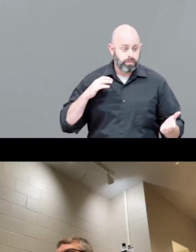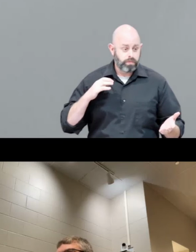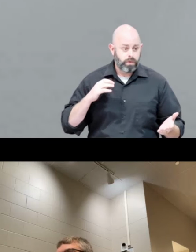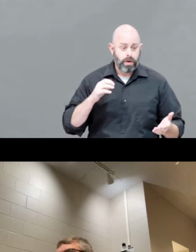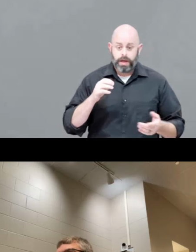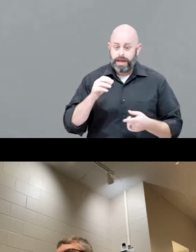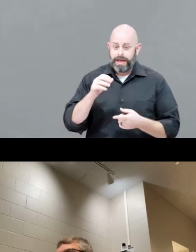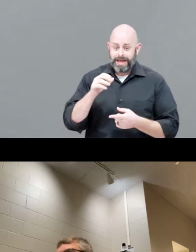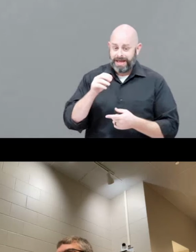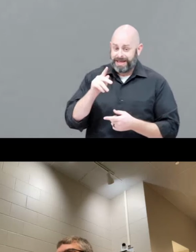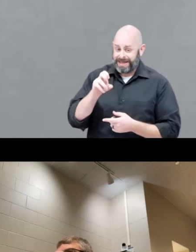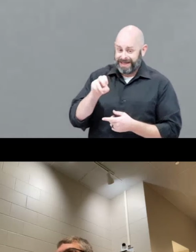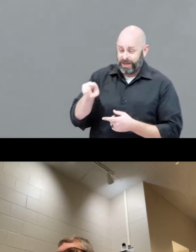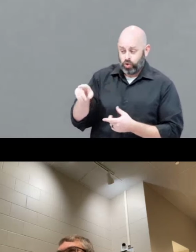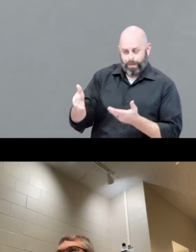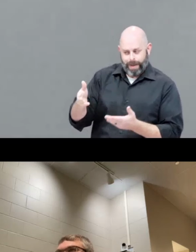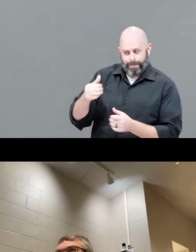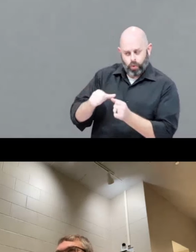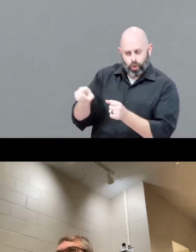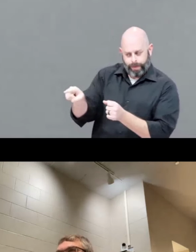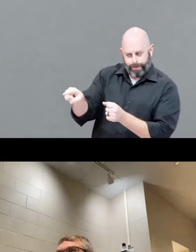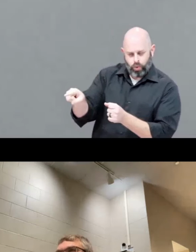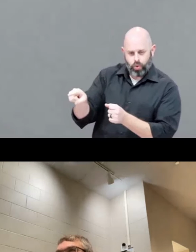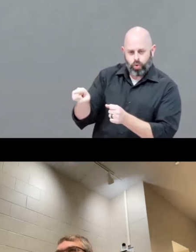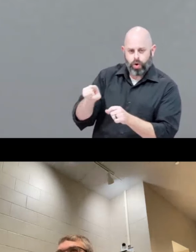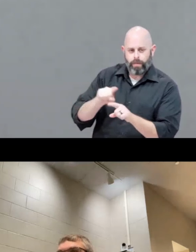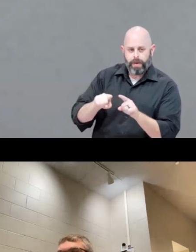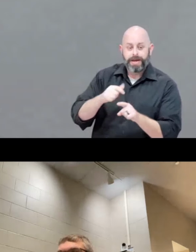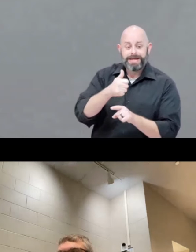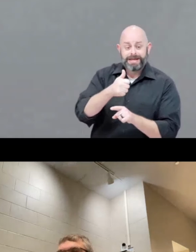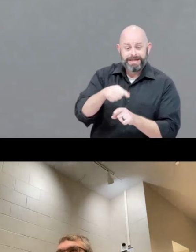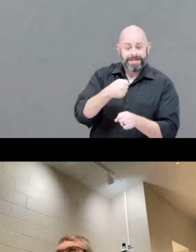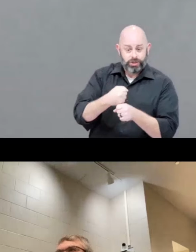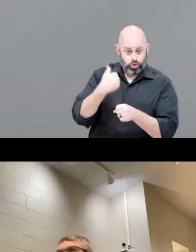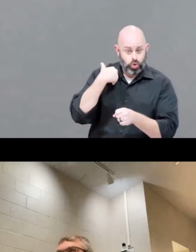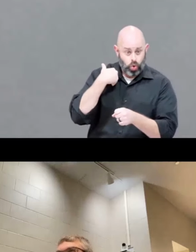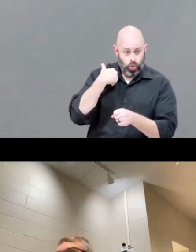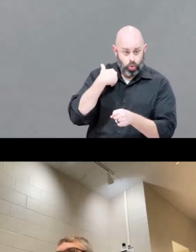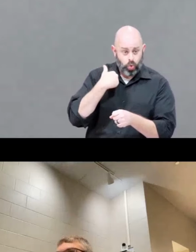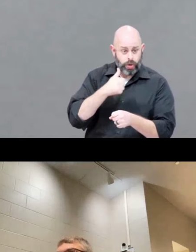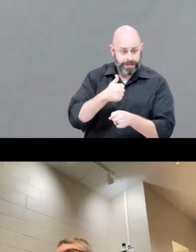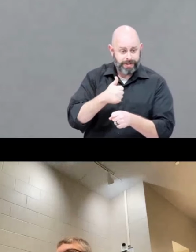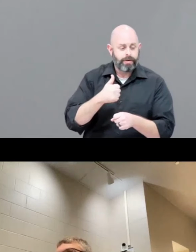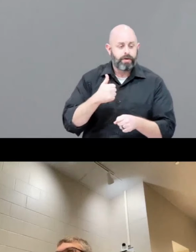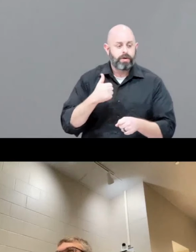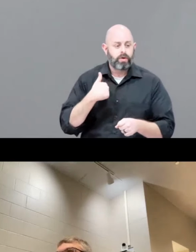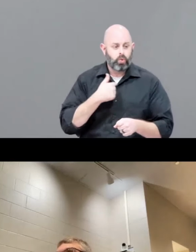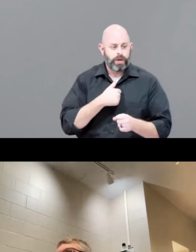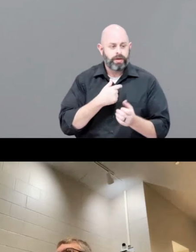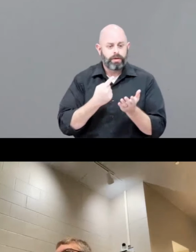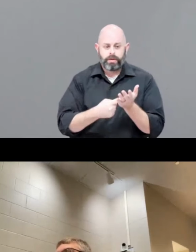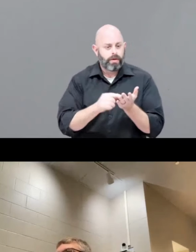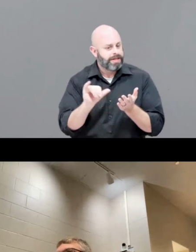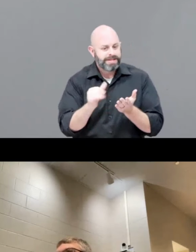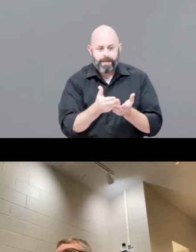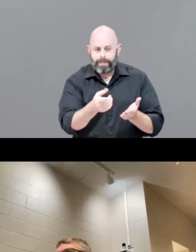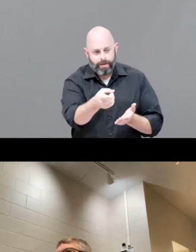Ken, you probably remember this, but 10 years ago, we talked about the same